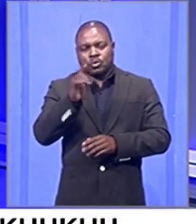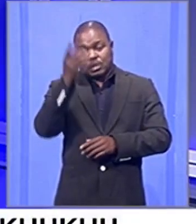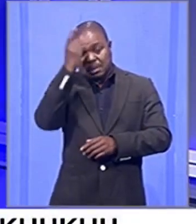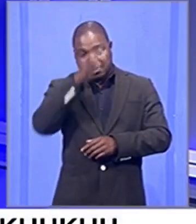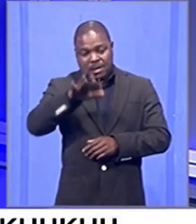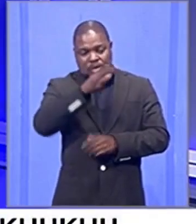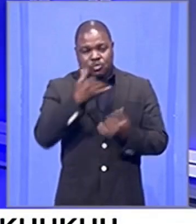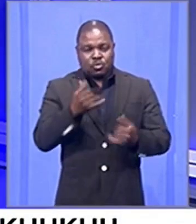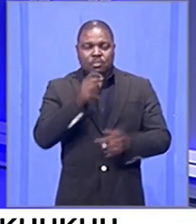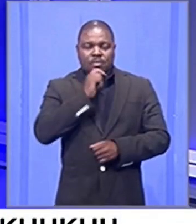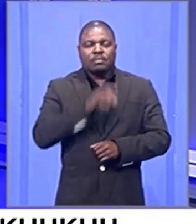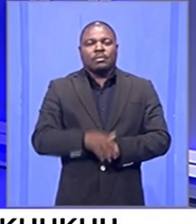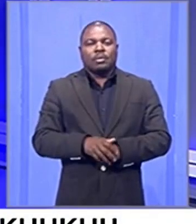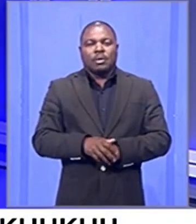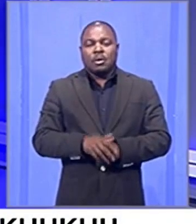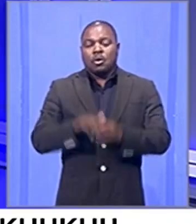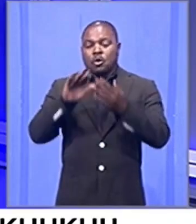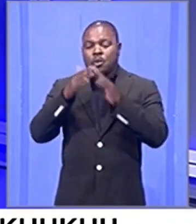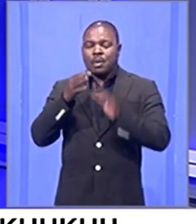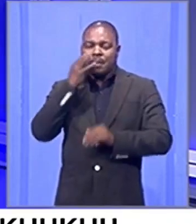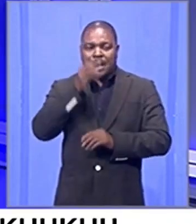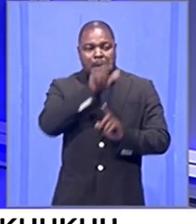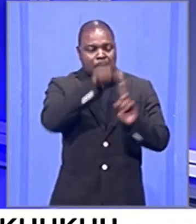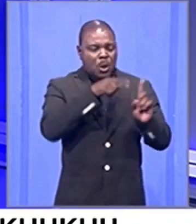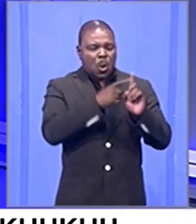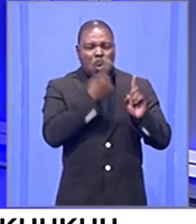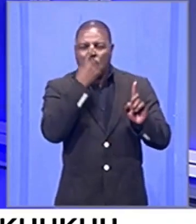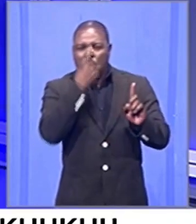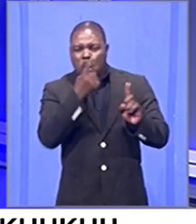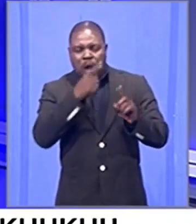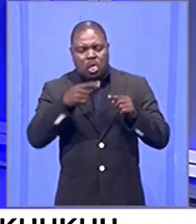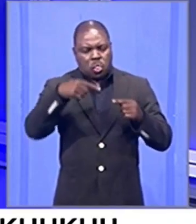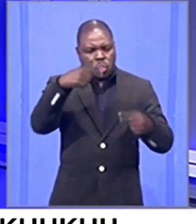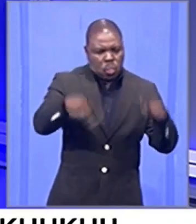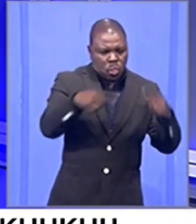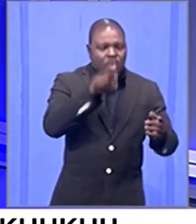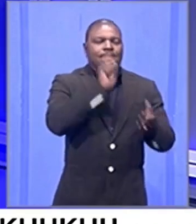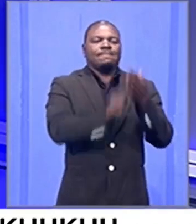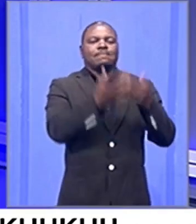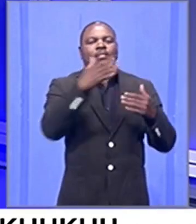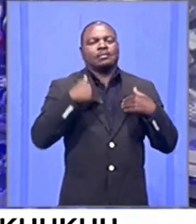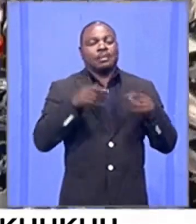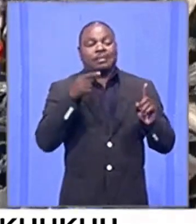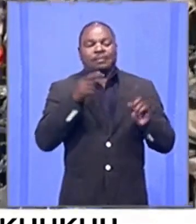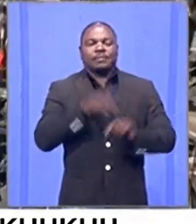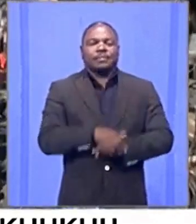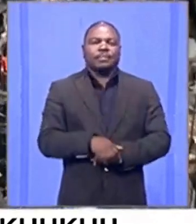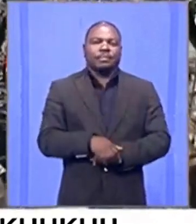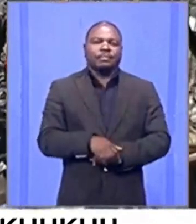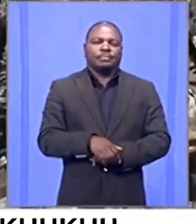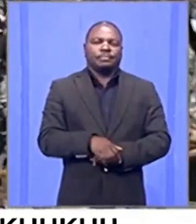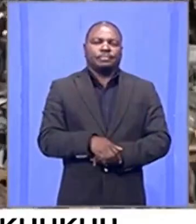mollo ona o qadilwe ke e mong ya bileng le qwaketsano le e mong.